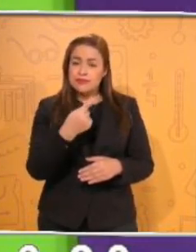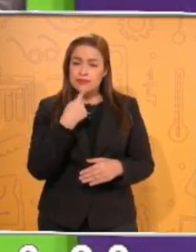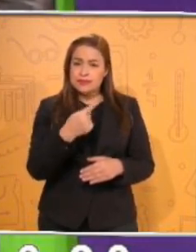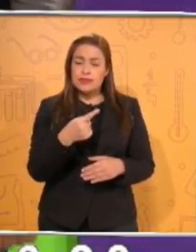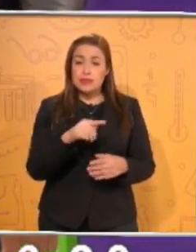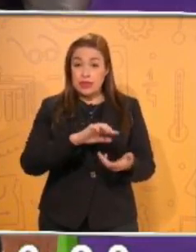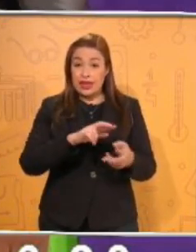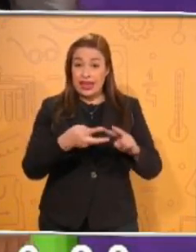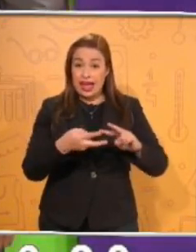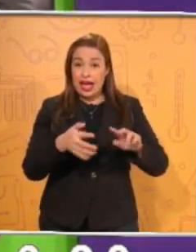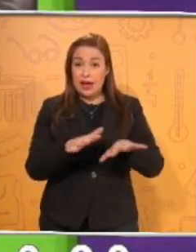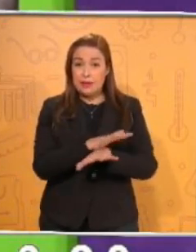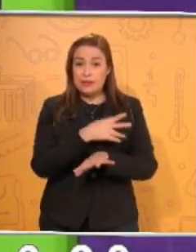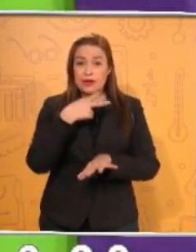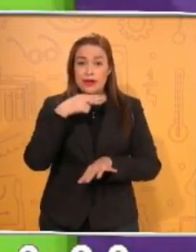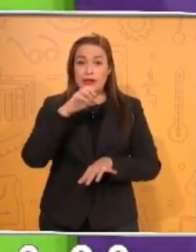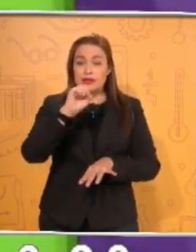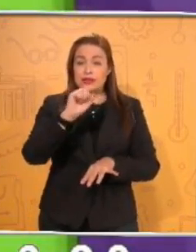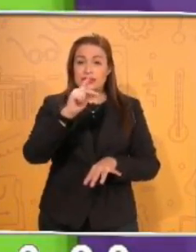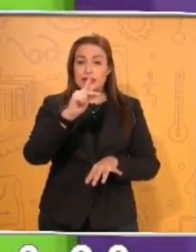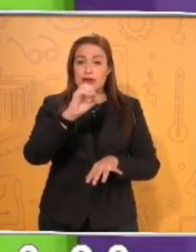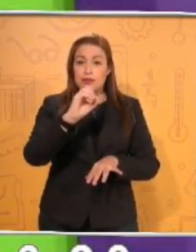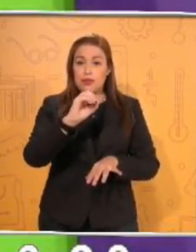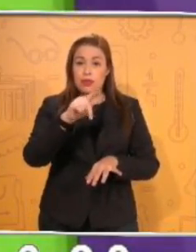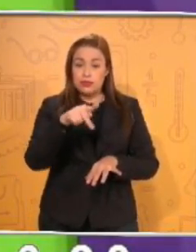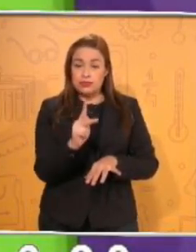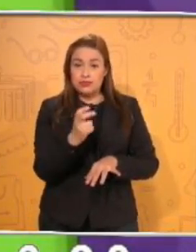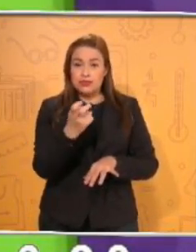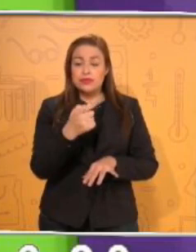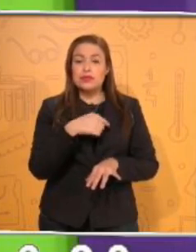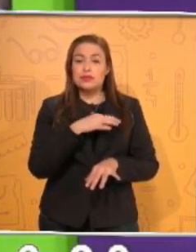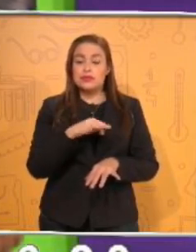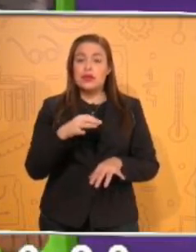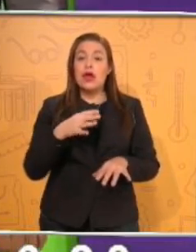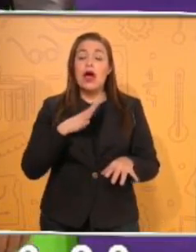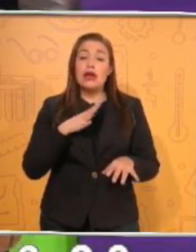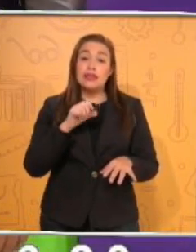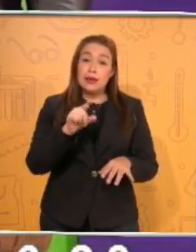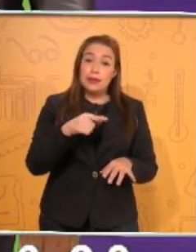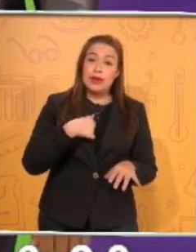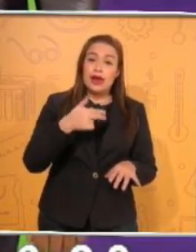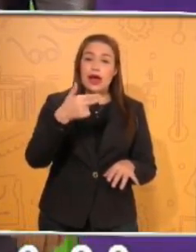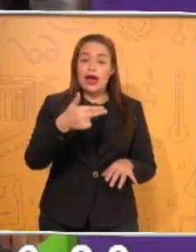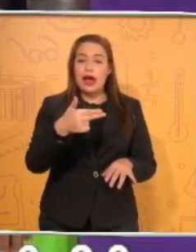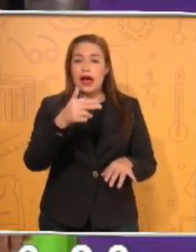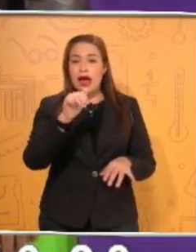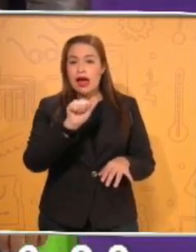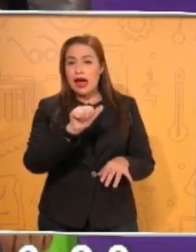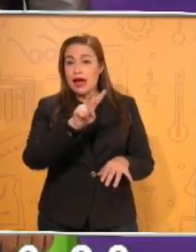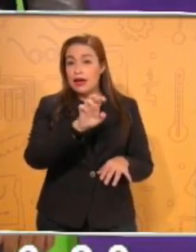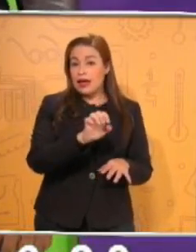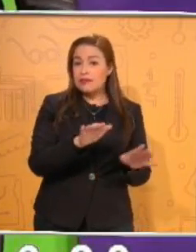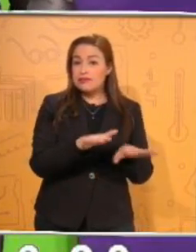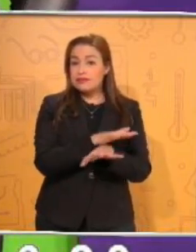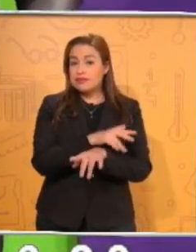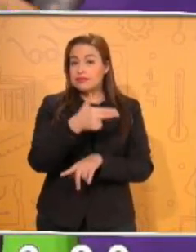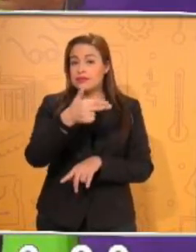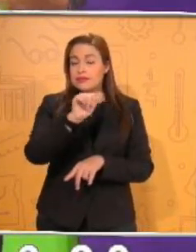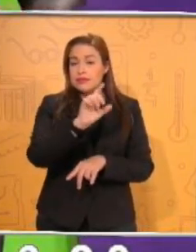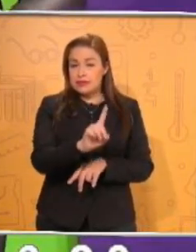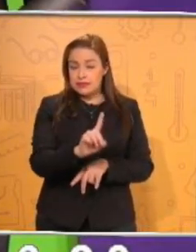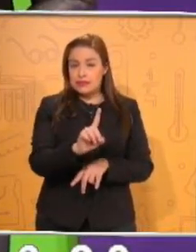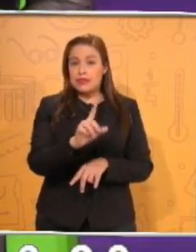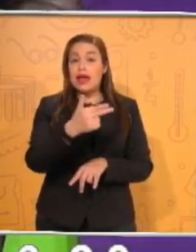Spoke. Have, in past, it's had. I have 3